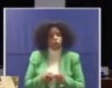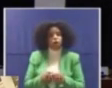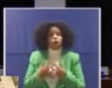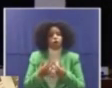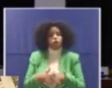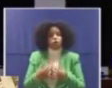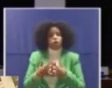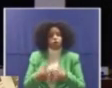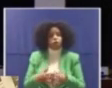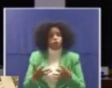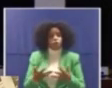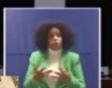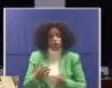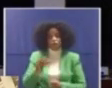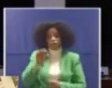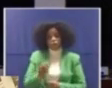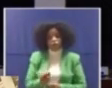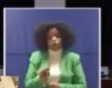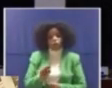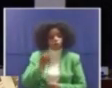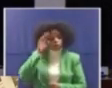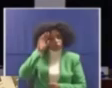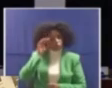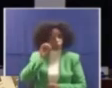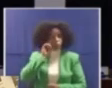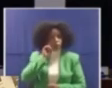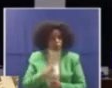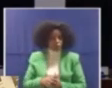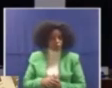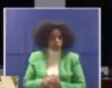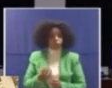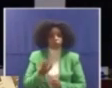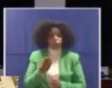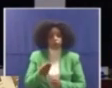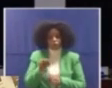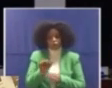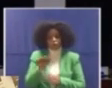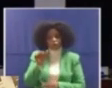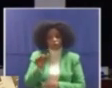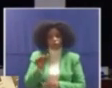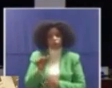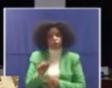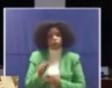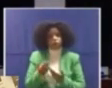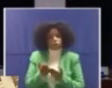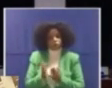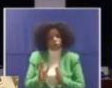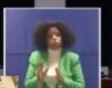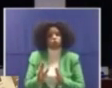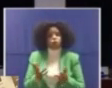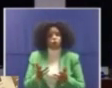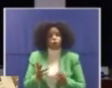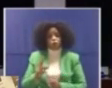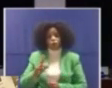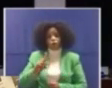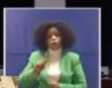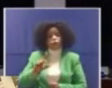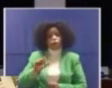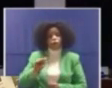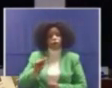the 9 political signatories and 16 civil society formations in Khartoum, in